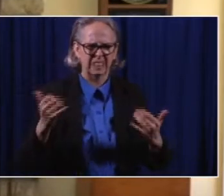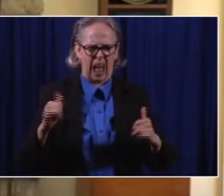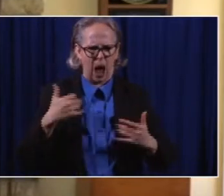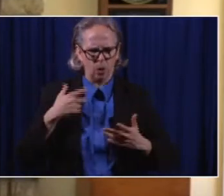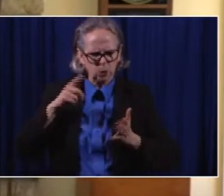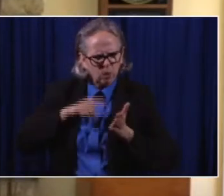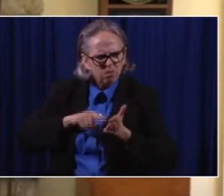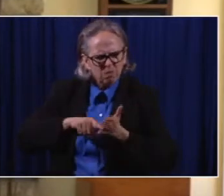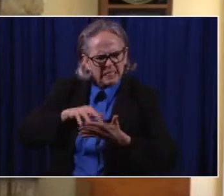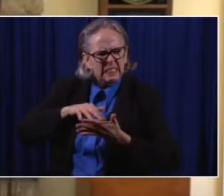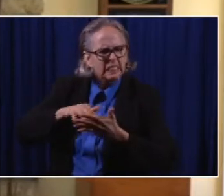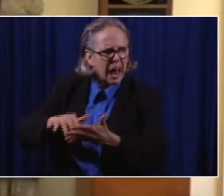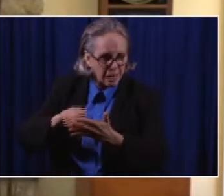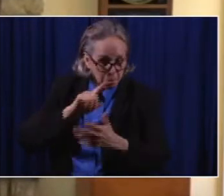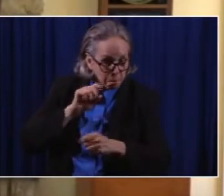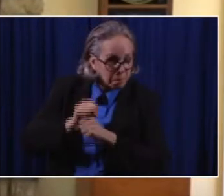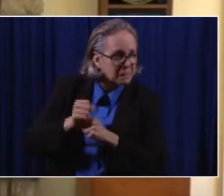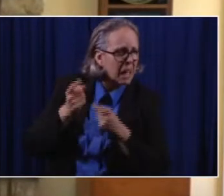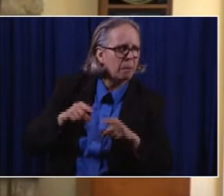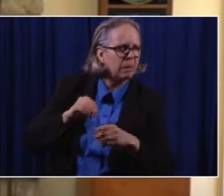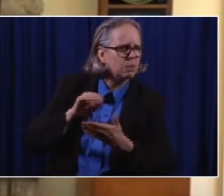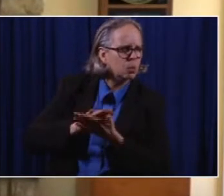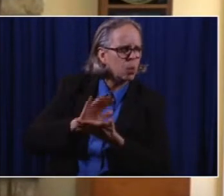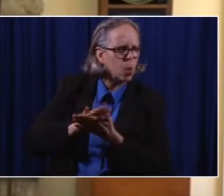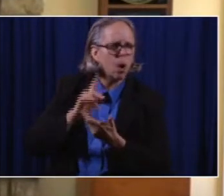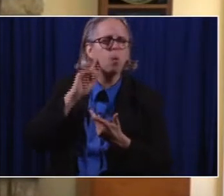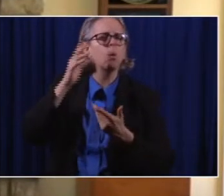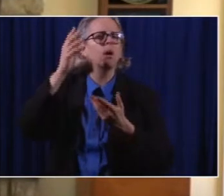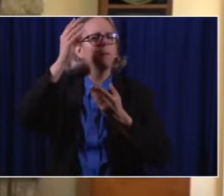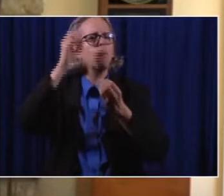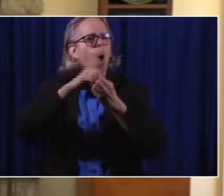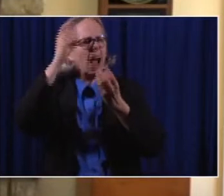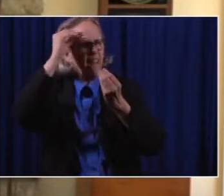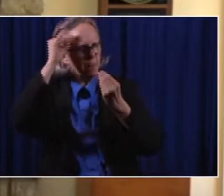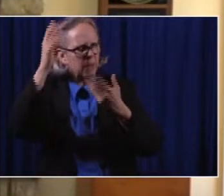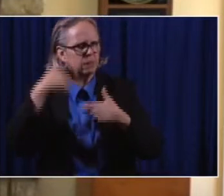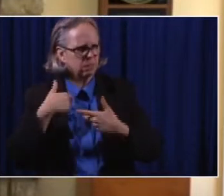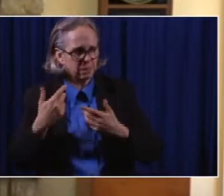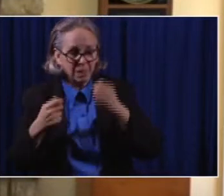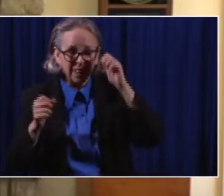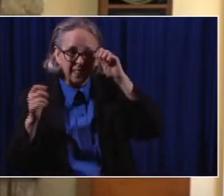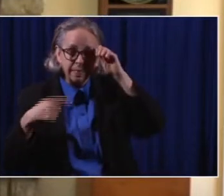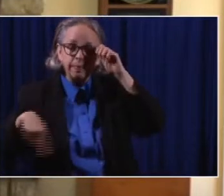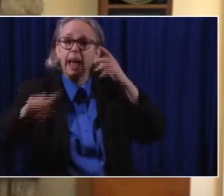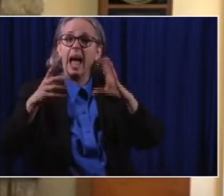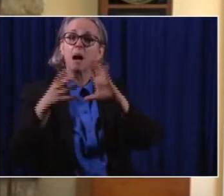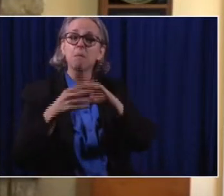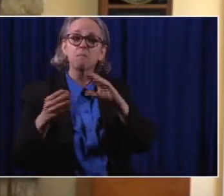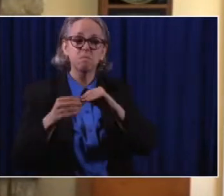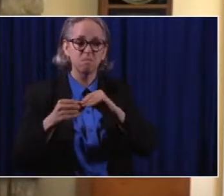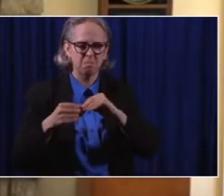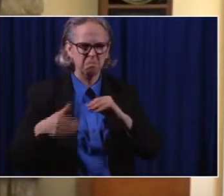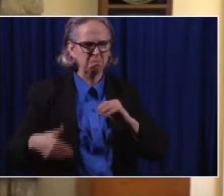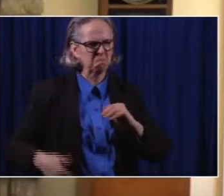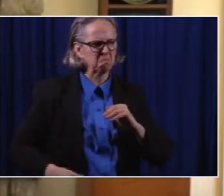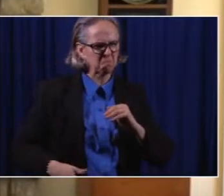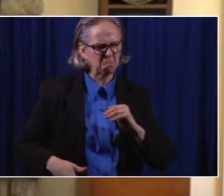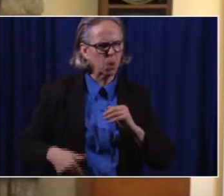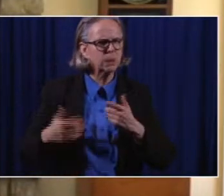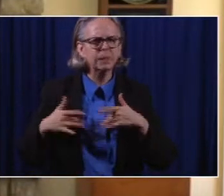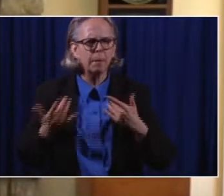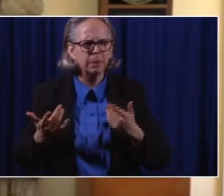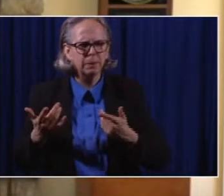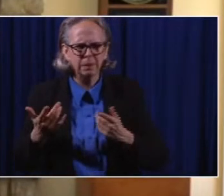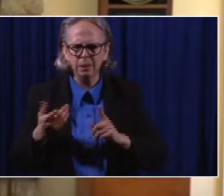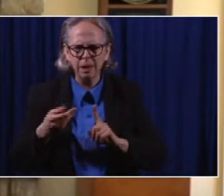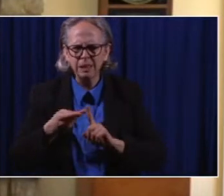after, and we'll have much better data. But I'll tell you what they believe. What they believe is that there's not much transmission directly